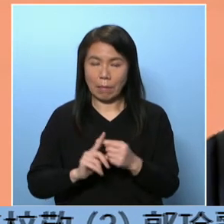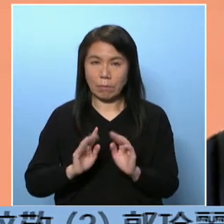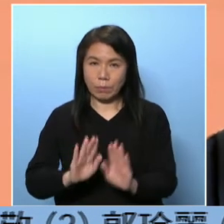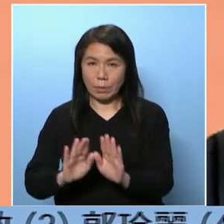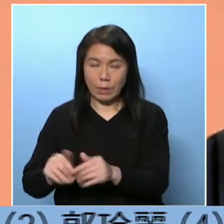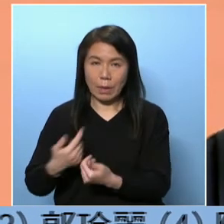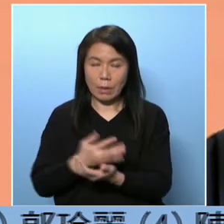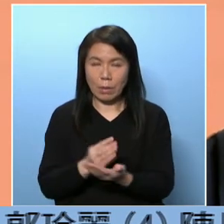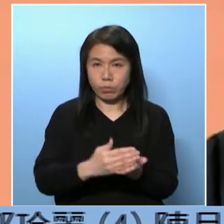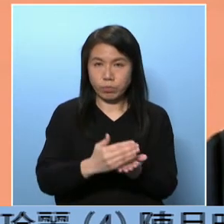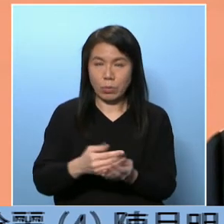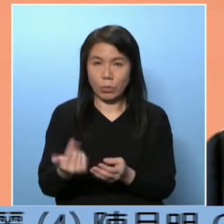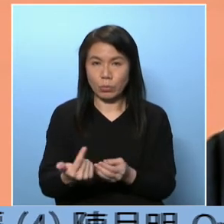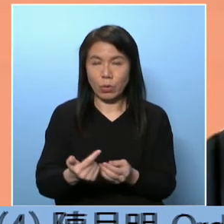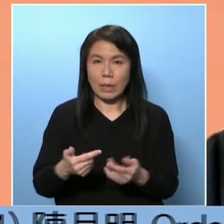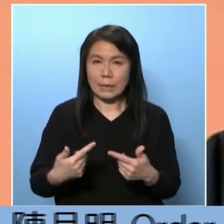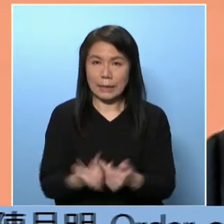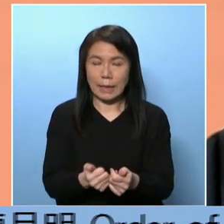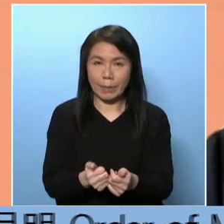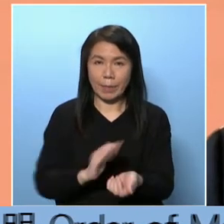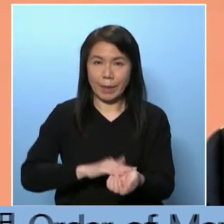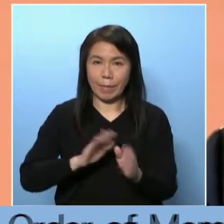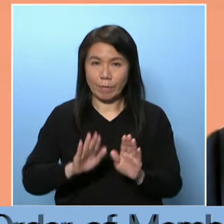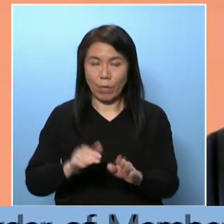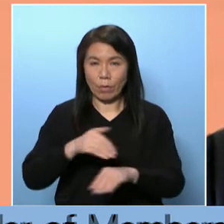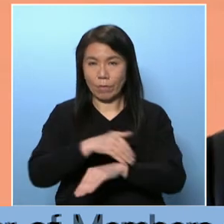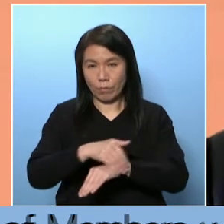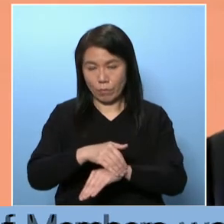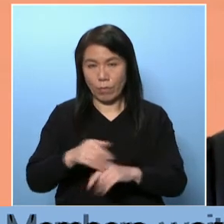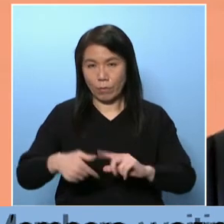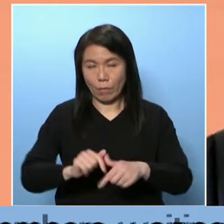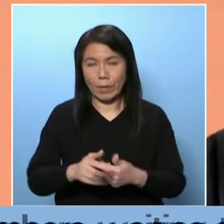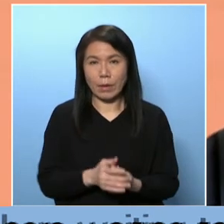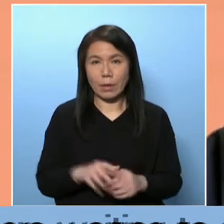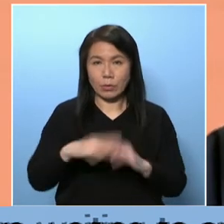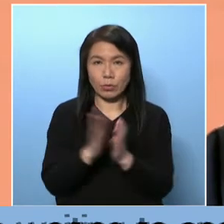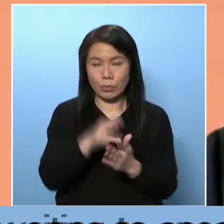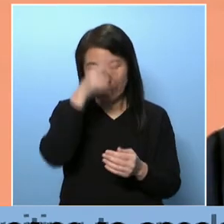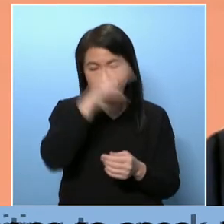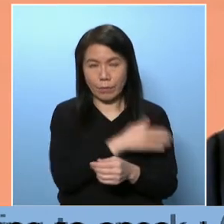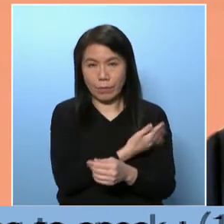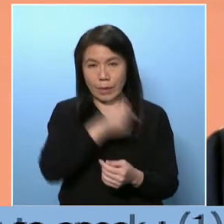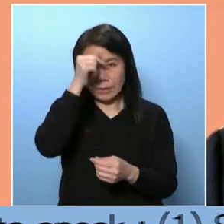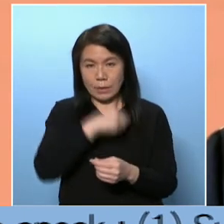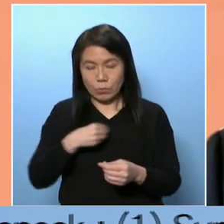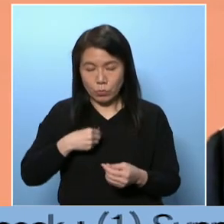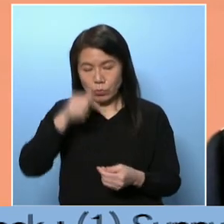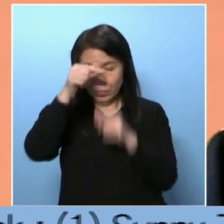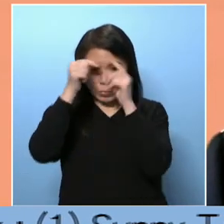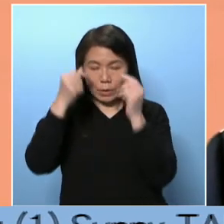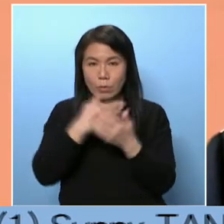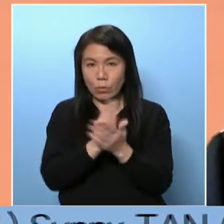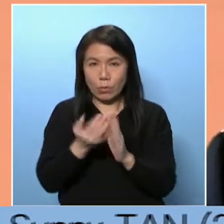in coping with this crisis. And as a result, the administration has come up with timely measures, and the